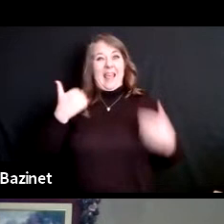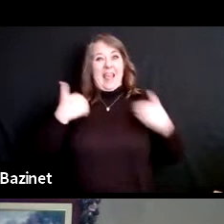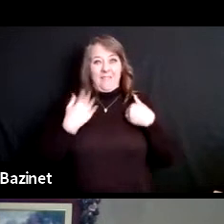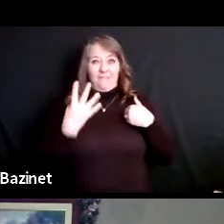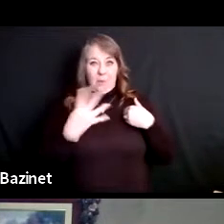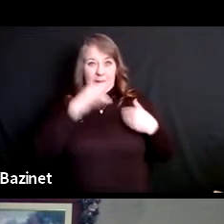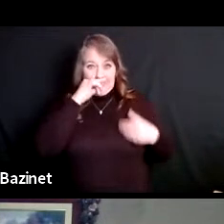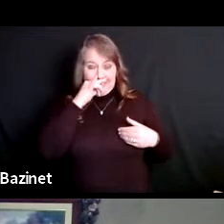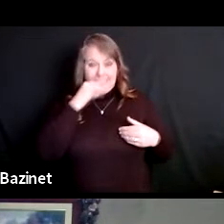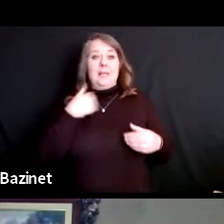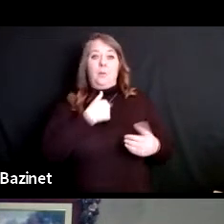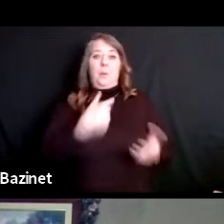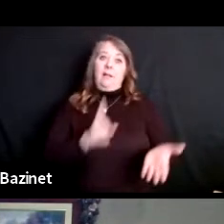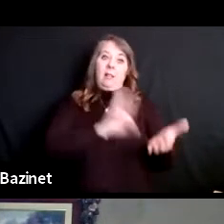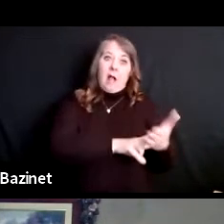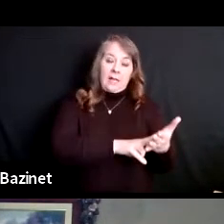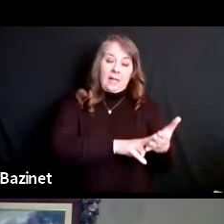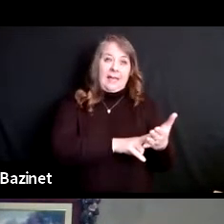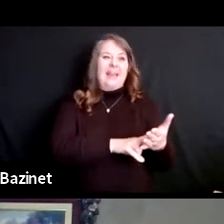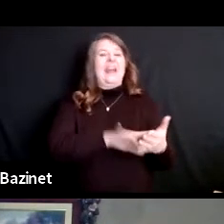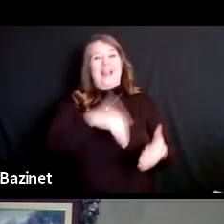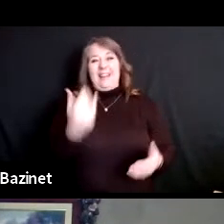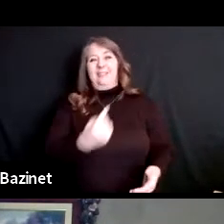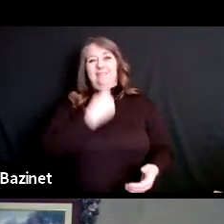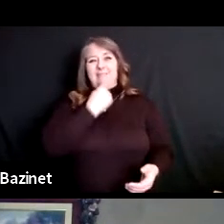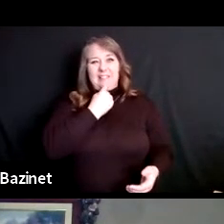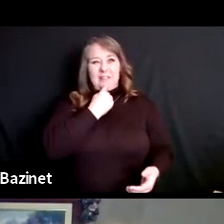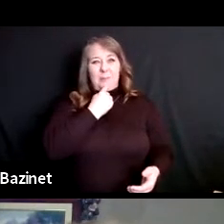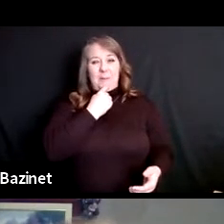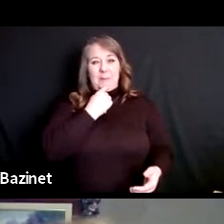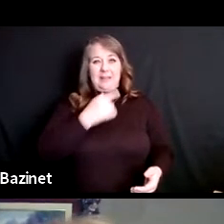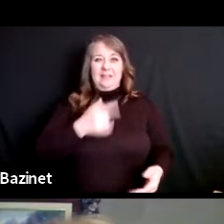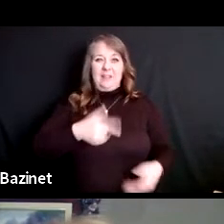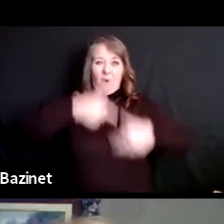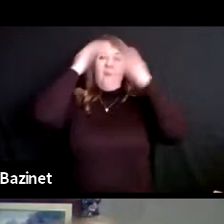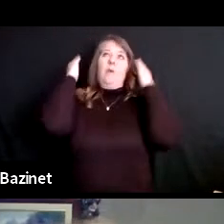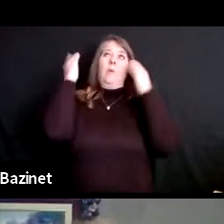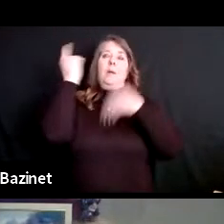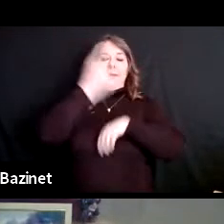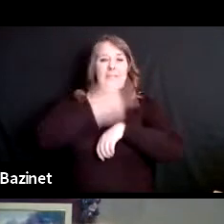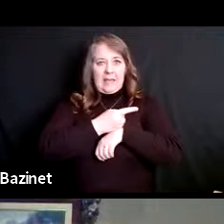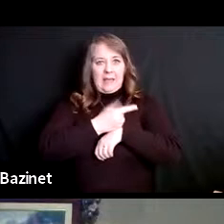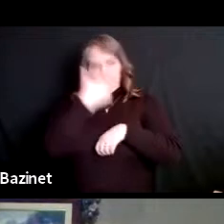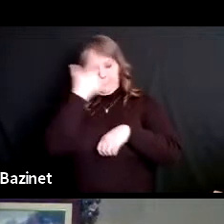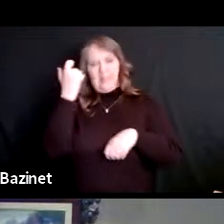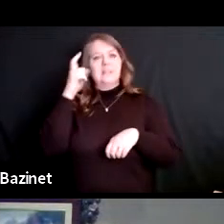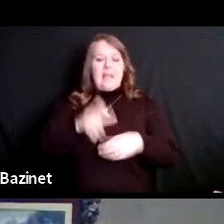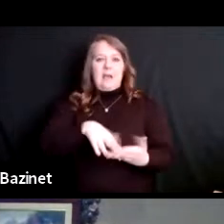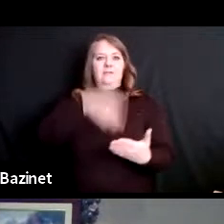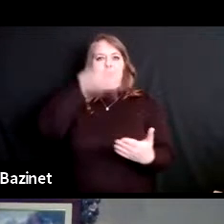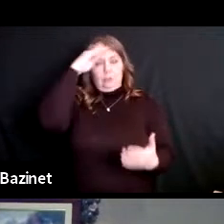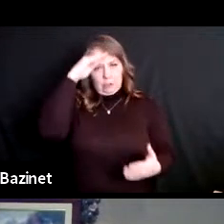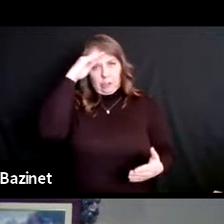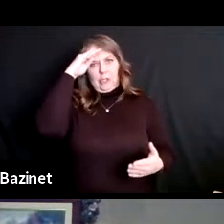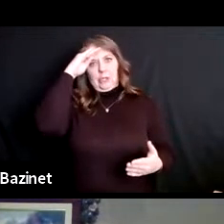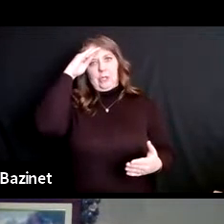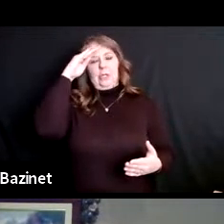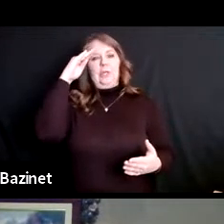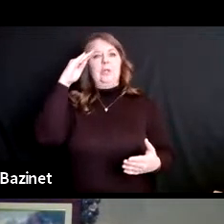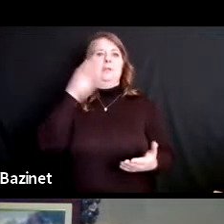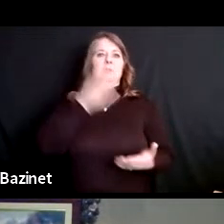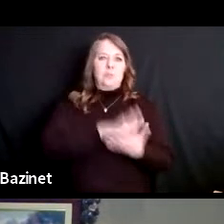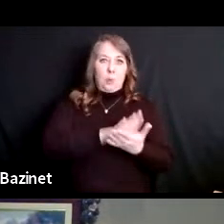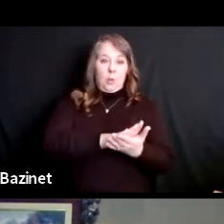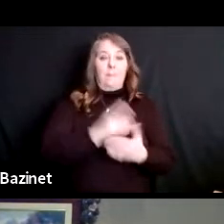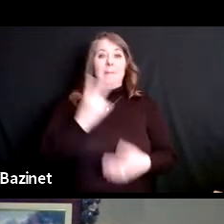day we log in, it's another disappointment and overwhelming day because they have to learn at school. My two